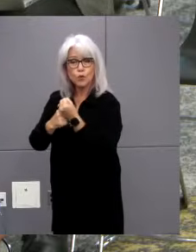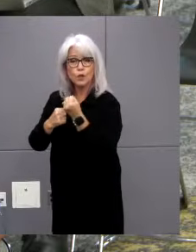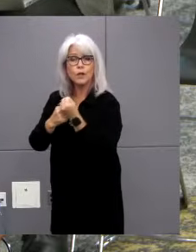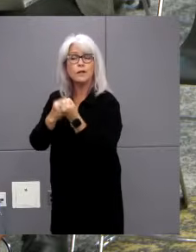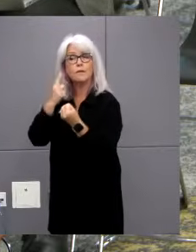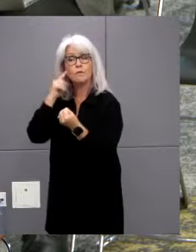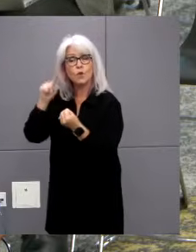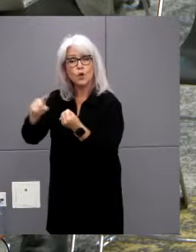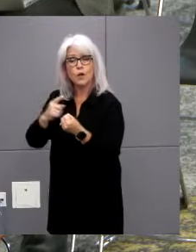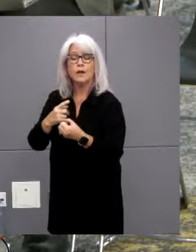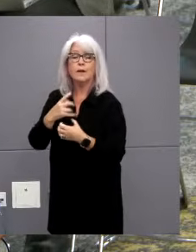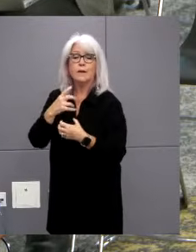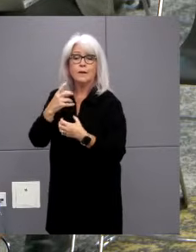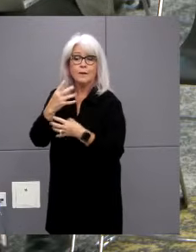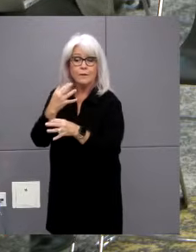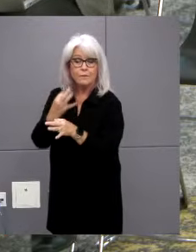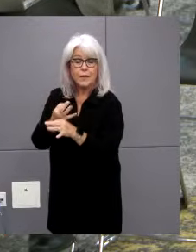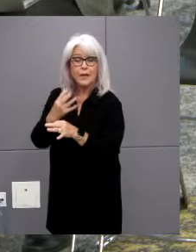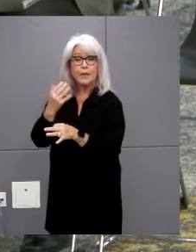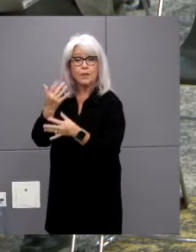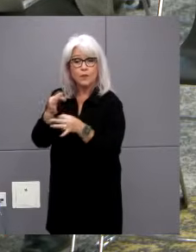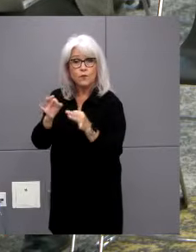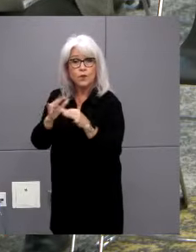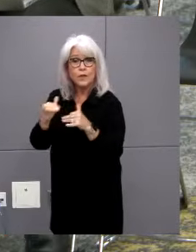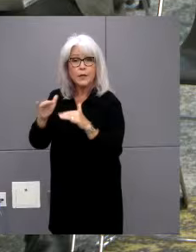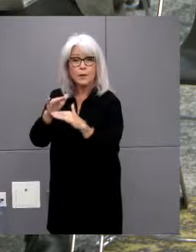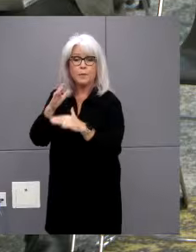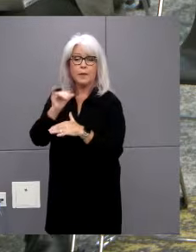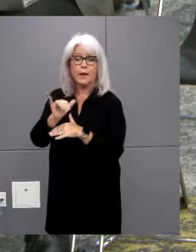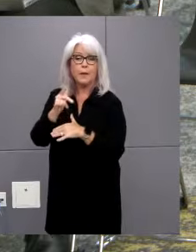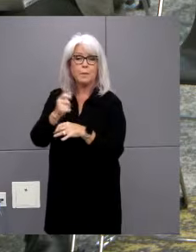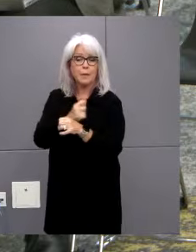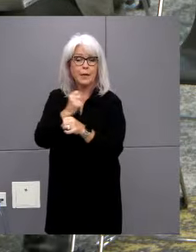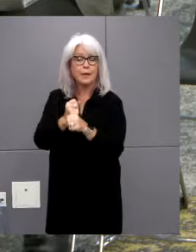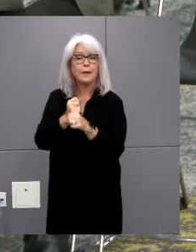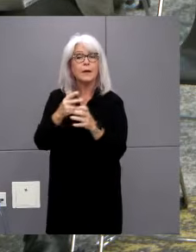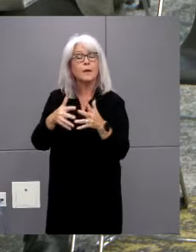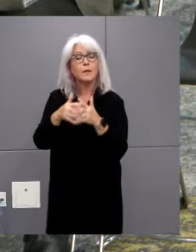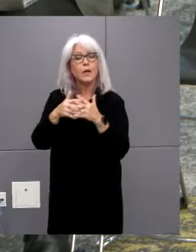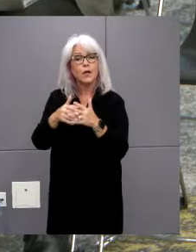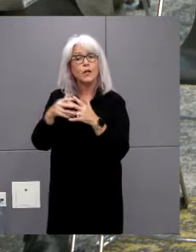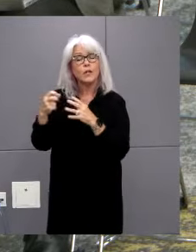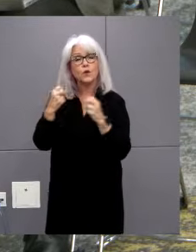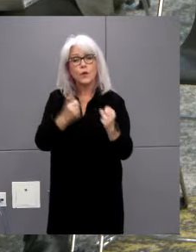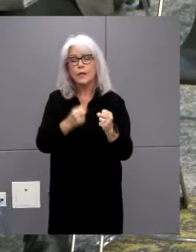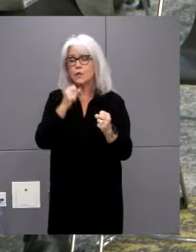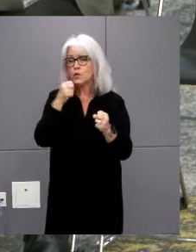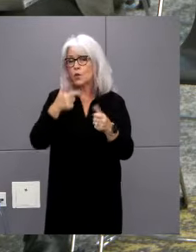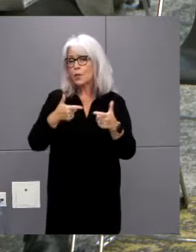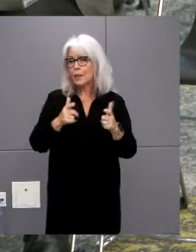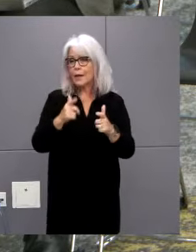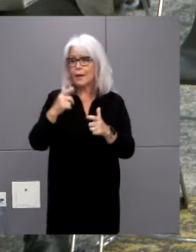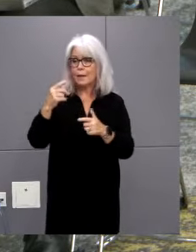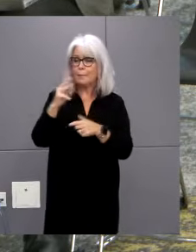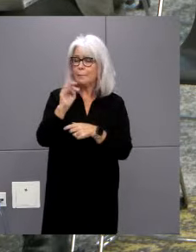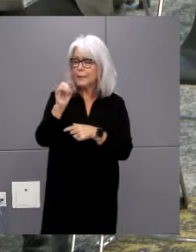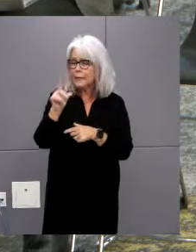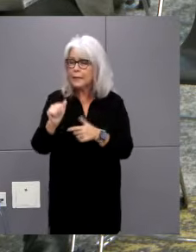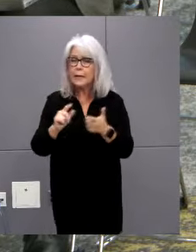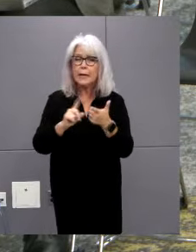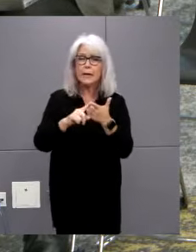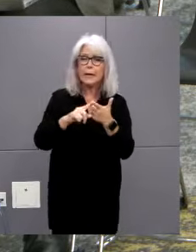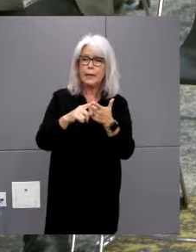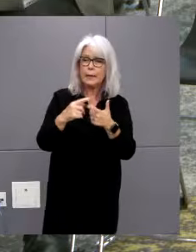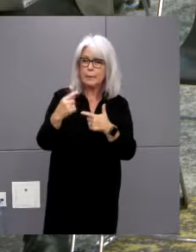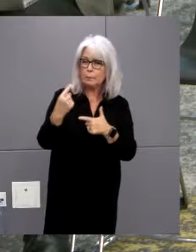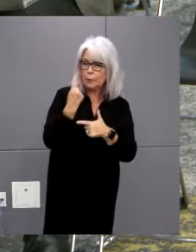values, faith, freedom, and the principles that help make America great, stay strong. Do not allow intimidation, media, press, or